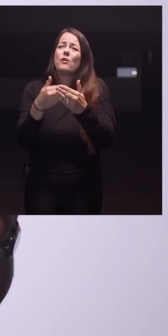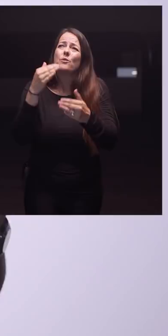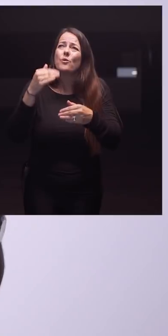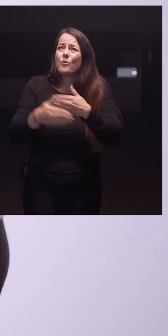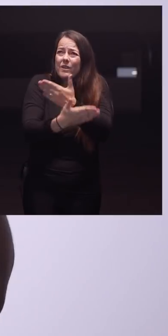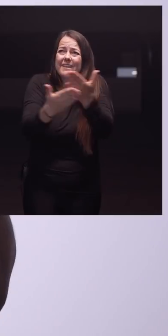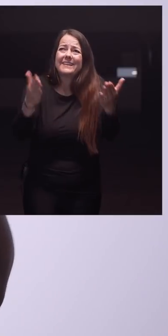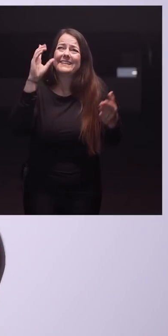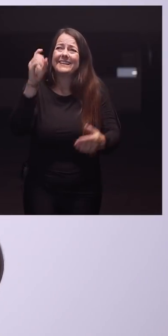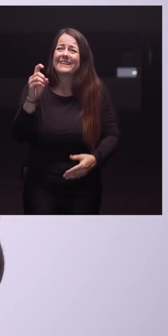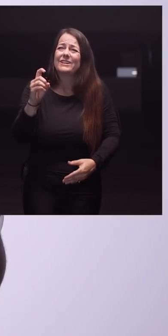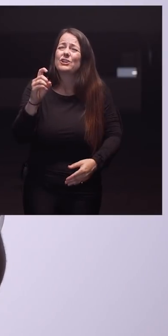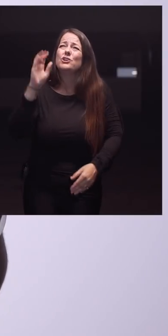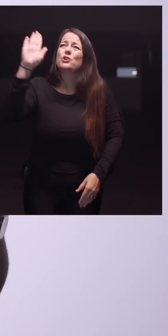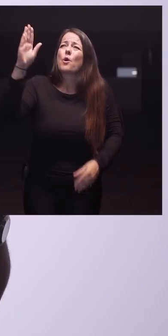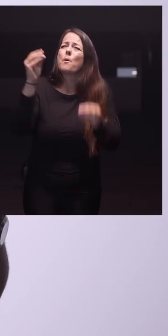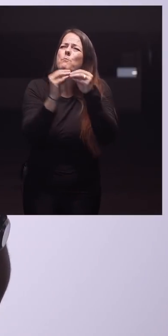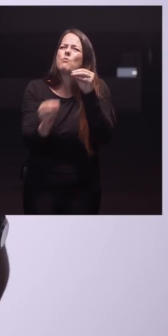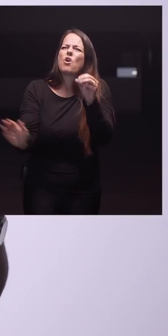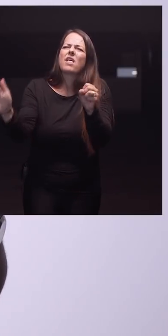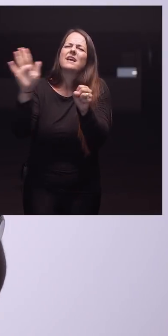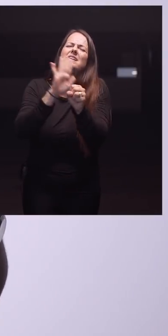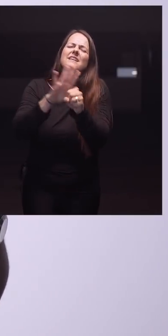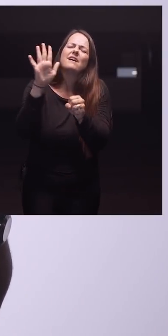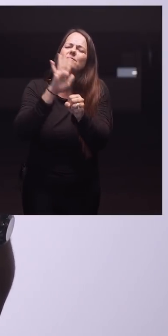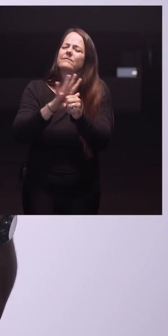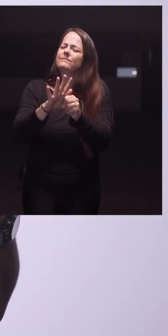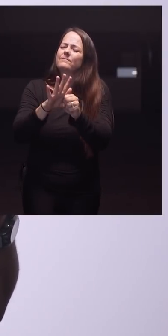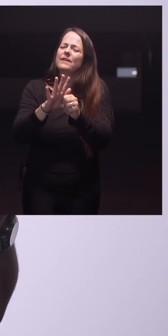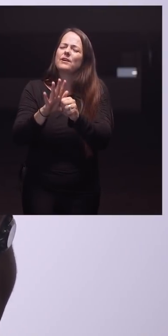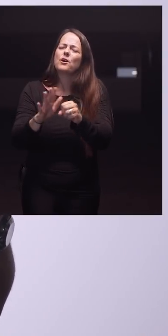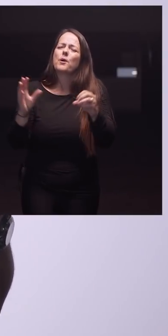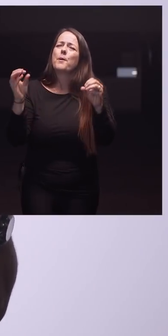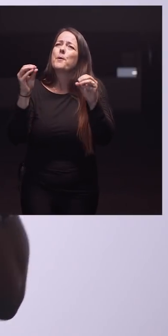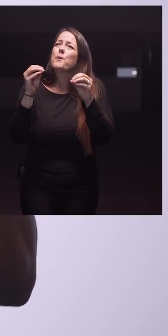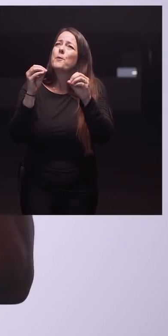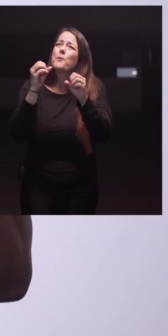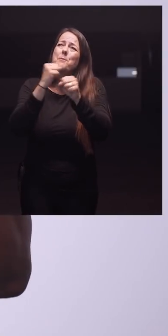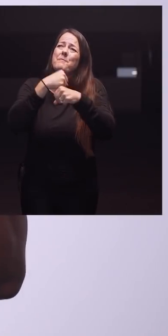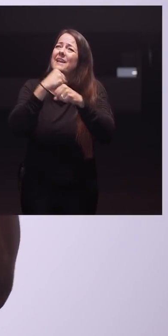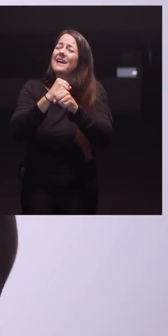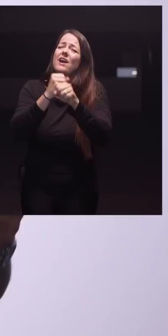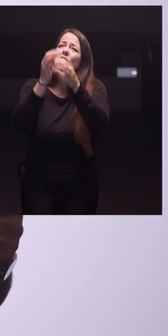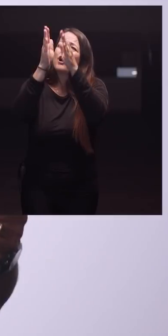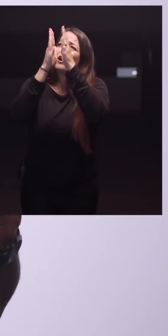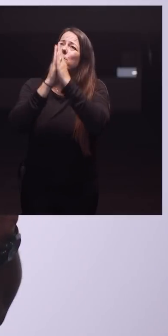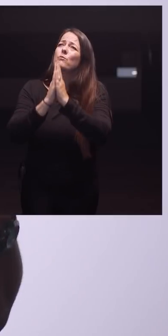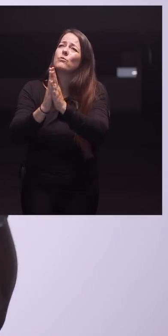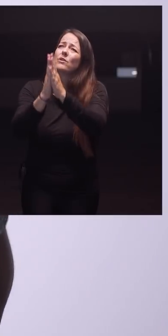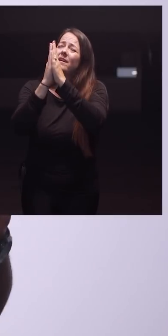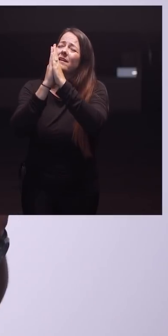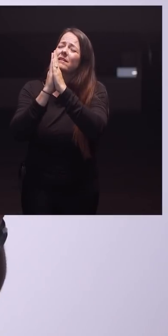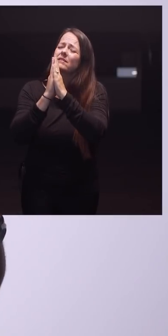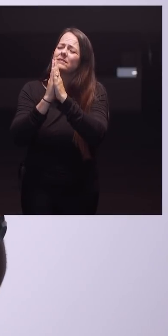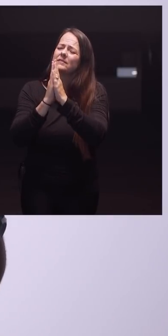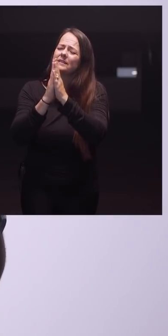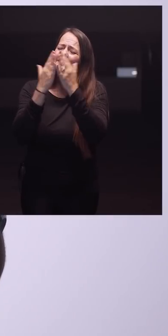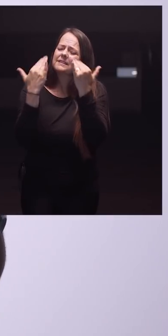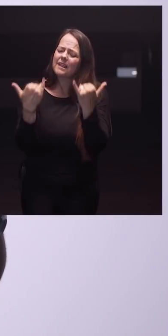sufficient. You are more than enough. So we just make that our prayer today. We make that our confession and our